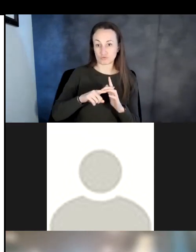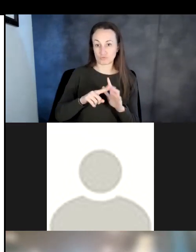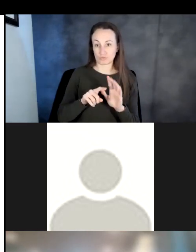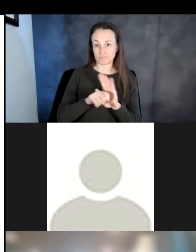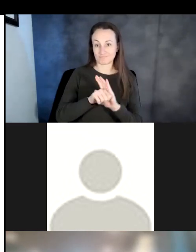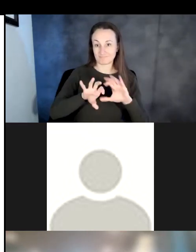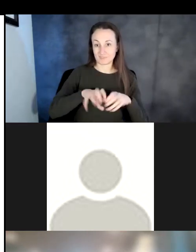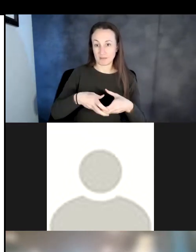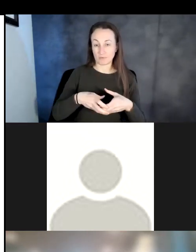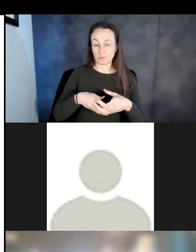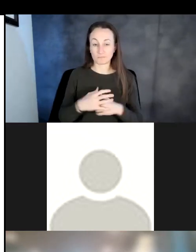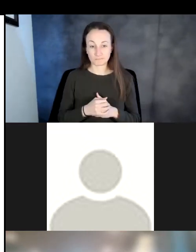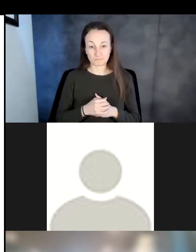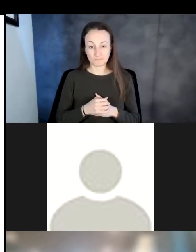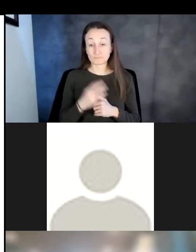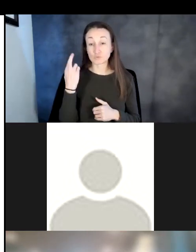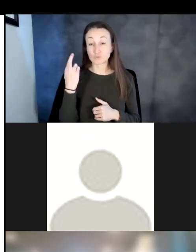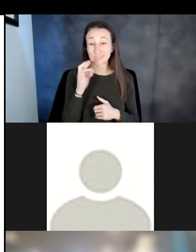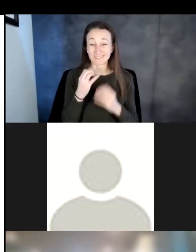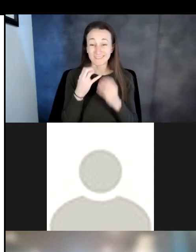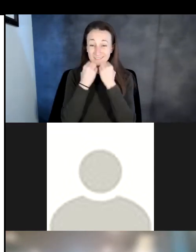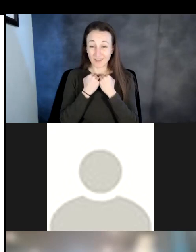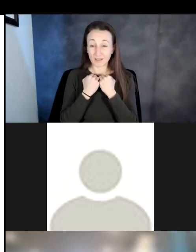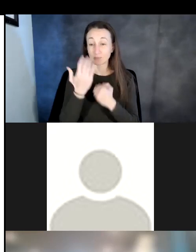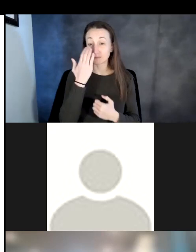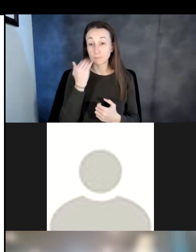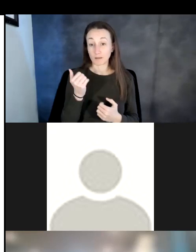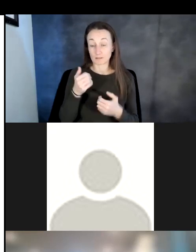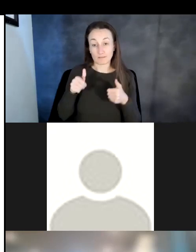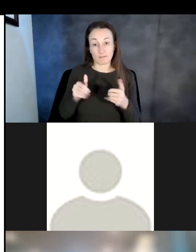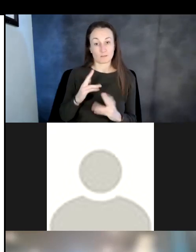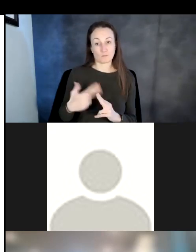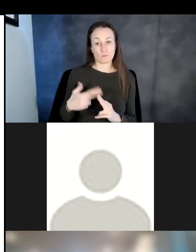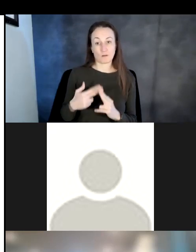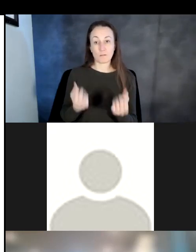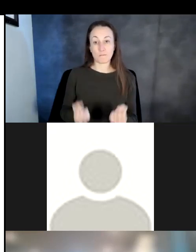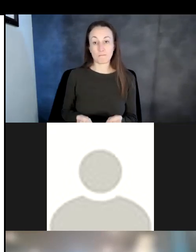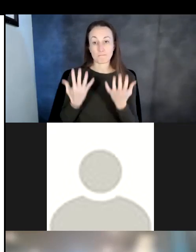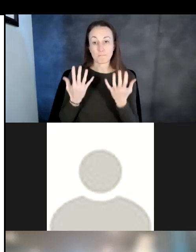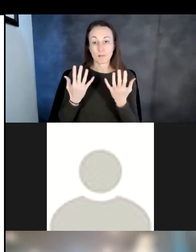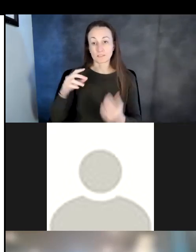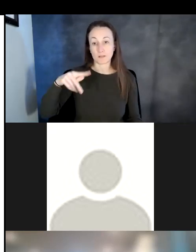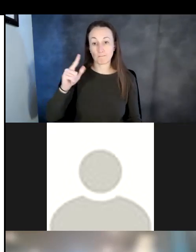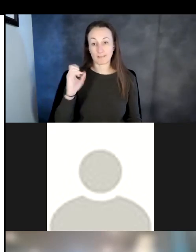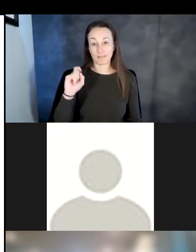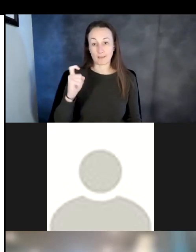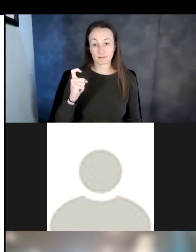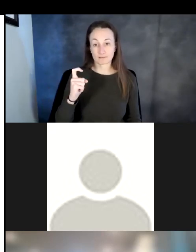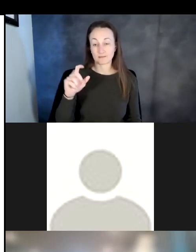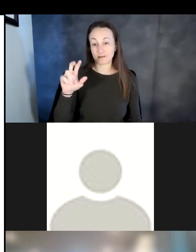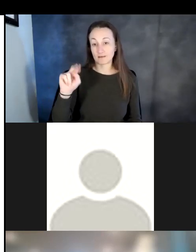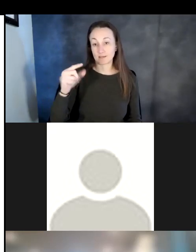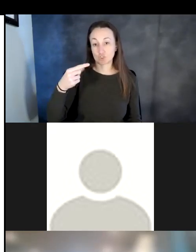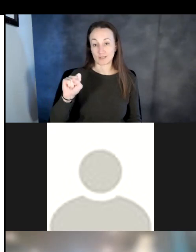And so the reason that this is valuable is because it enables what's called multiplexed NGS. And so we can